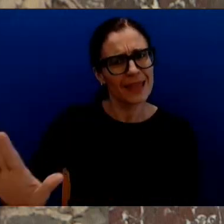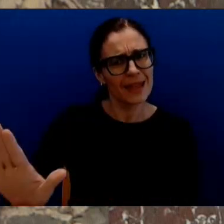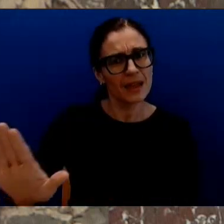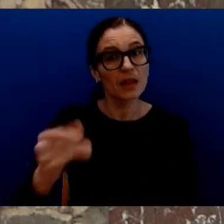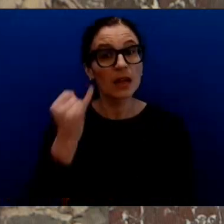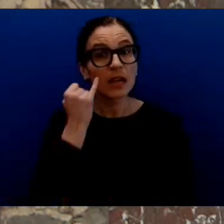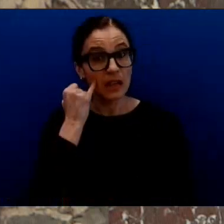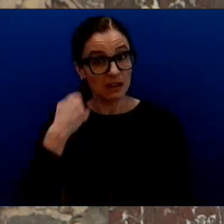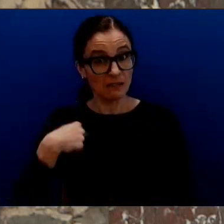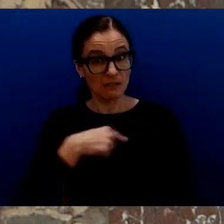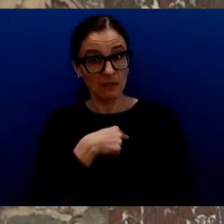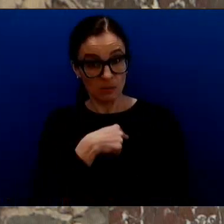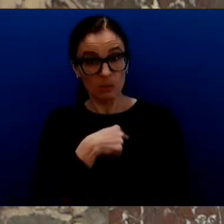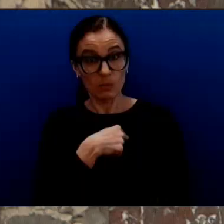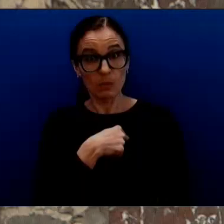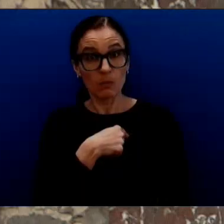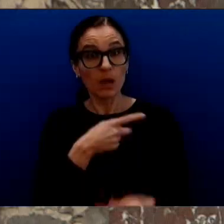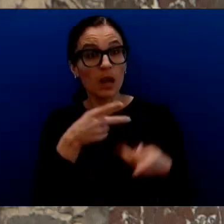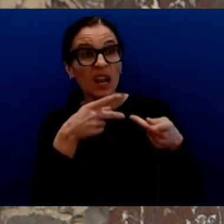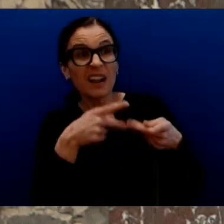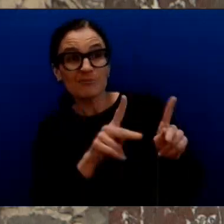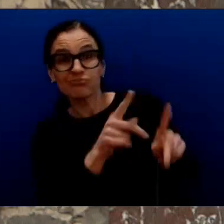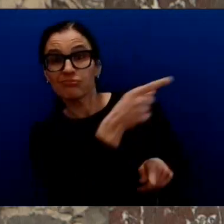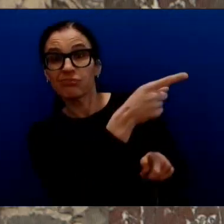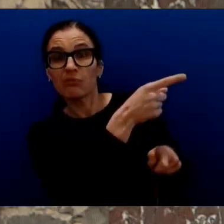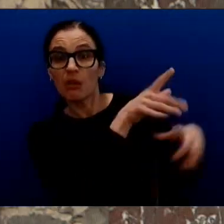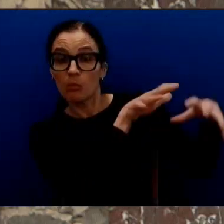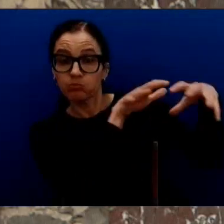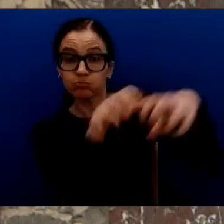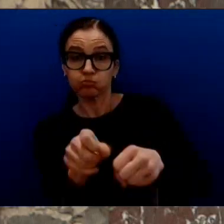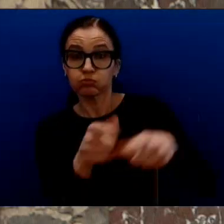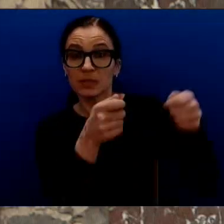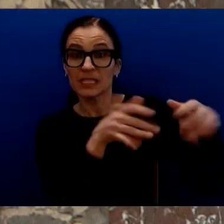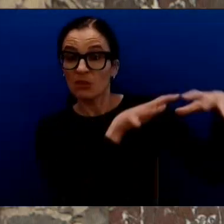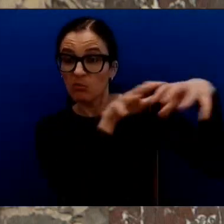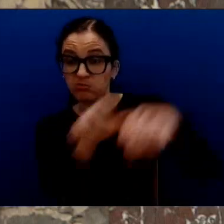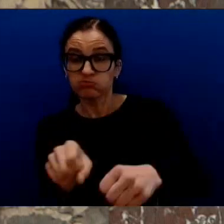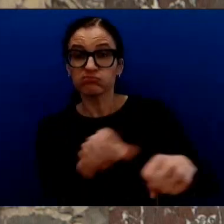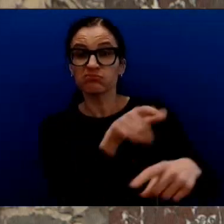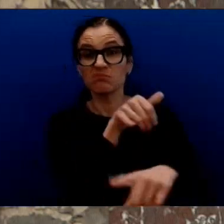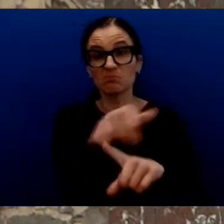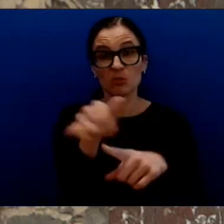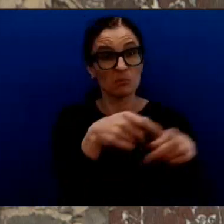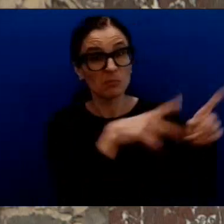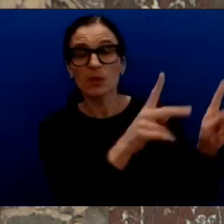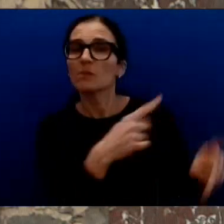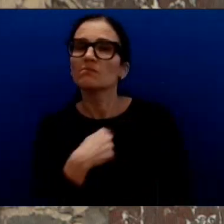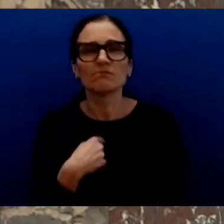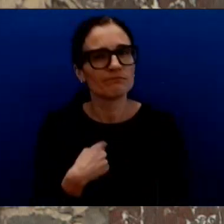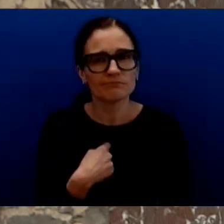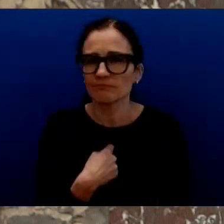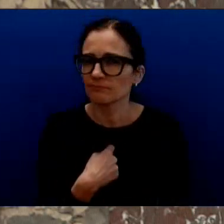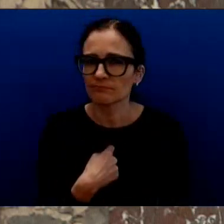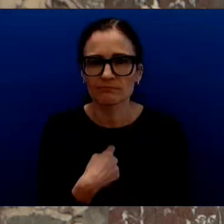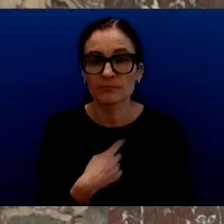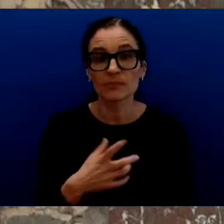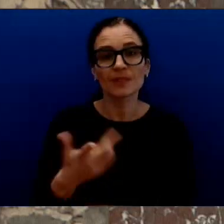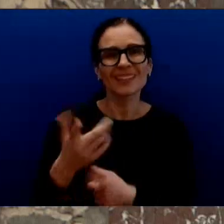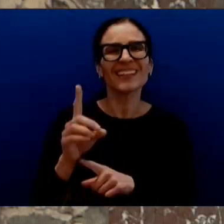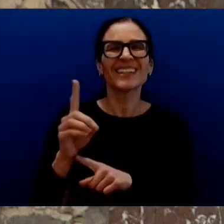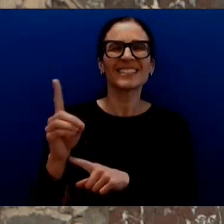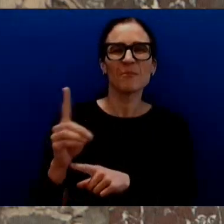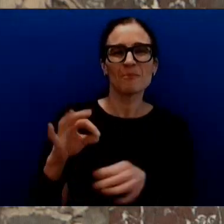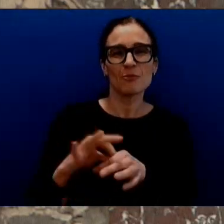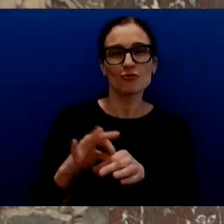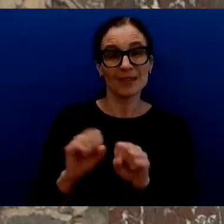roughshod against democratic and peaceful neighbors. Democratic societies like our own offer the greatest freedoms and opportunities